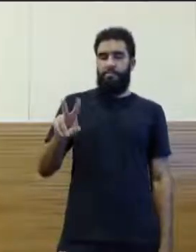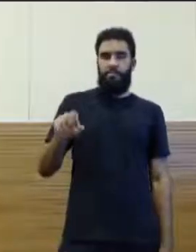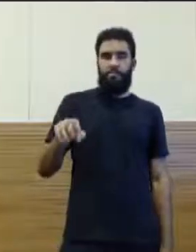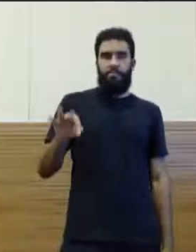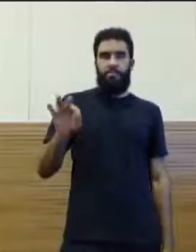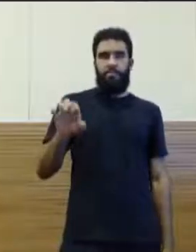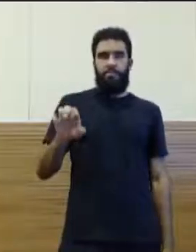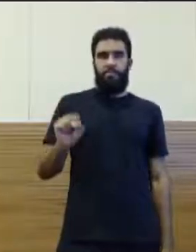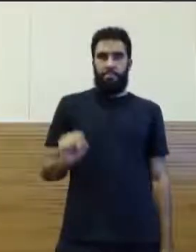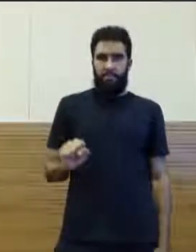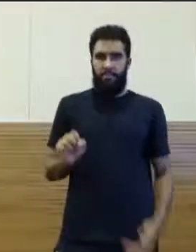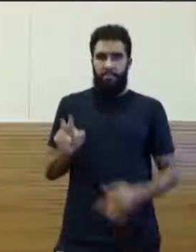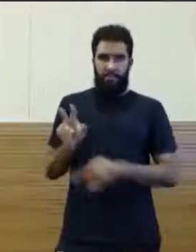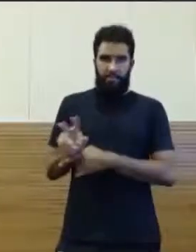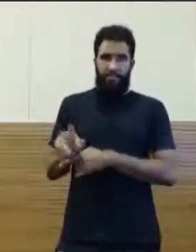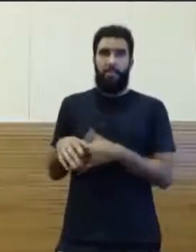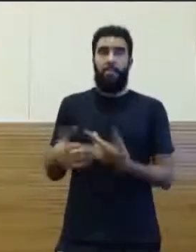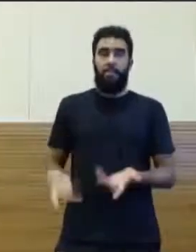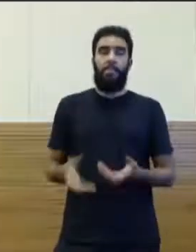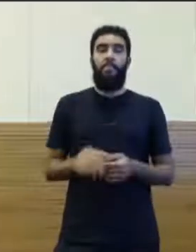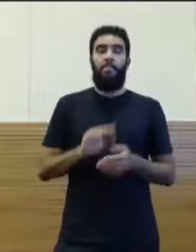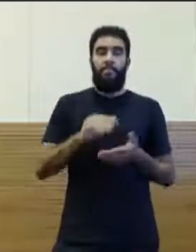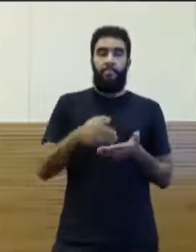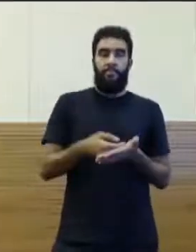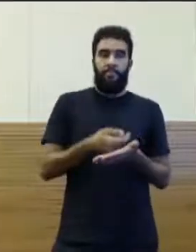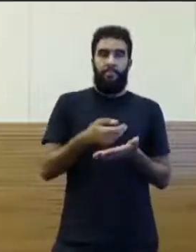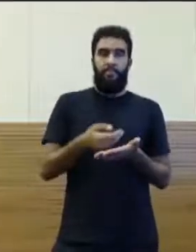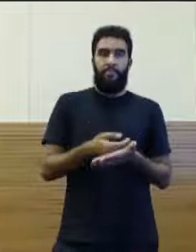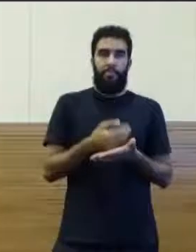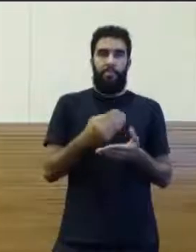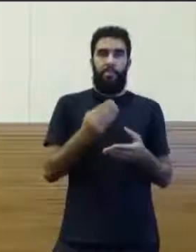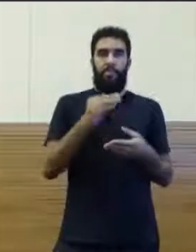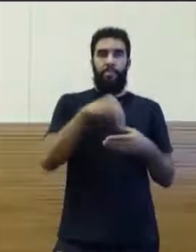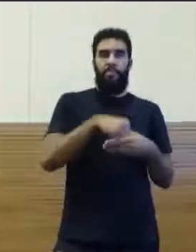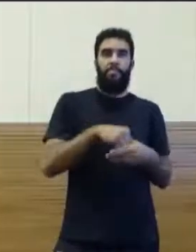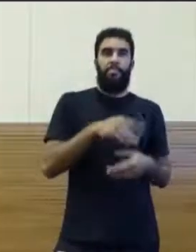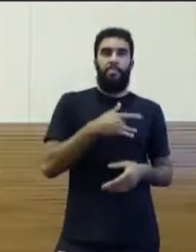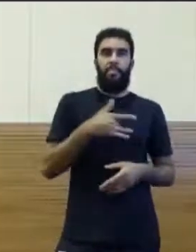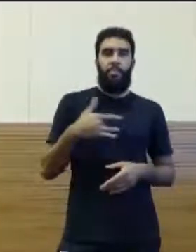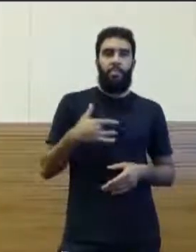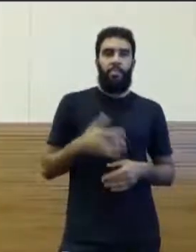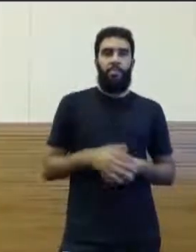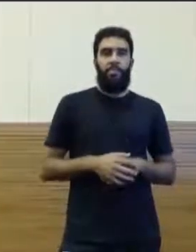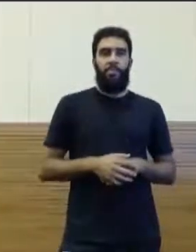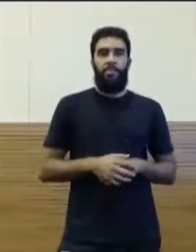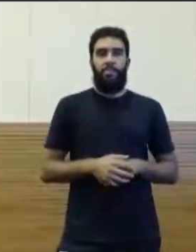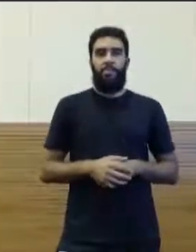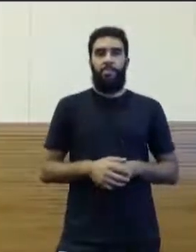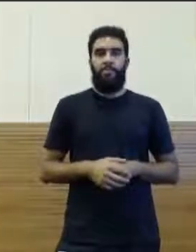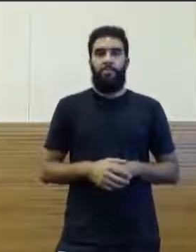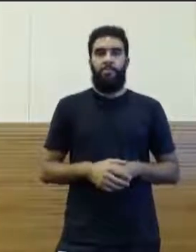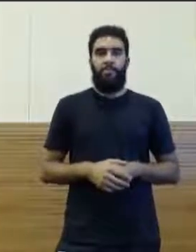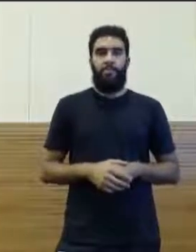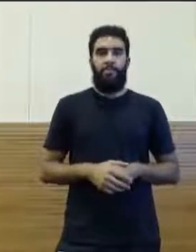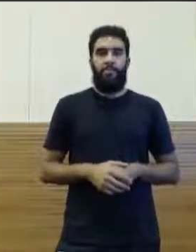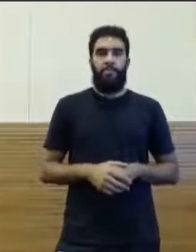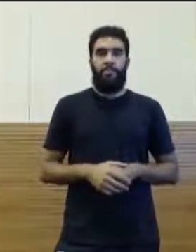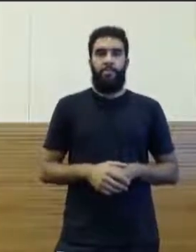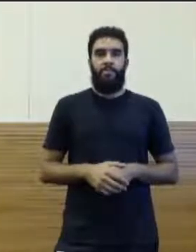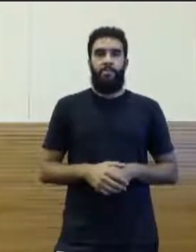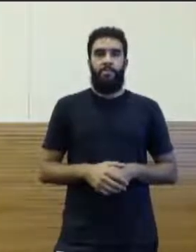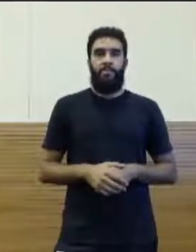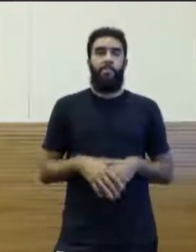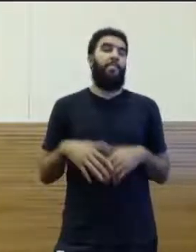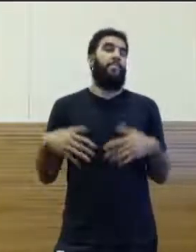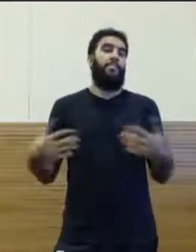additives, preservatives. So these are the ones to avoid. So we emphasize